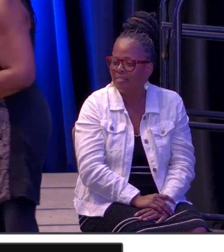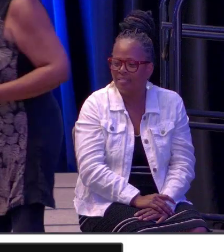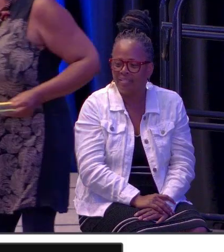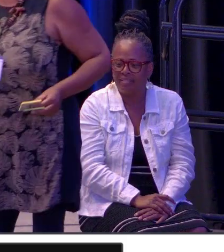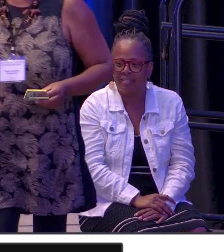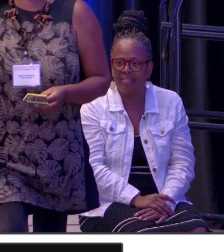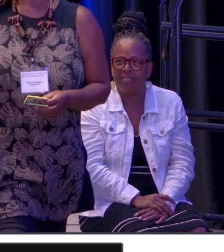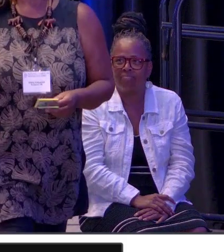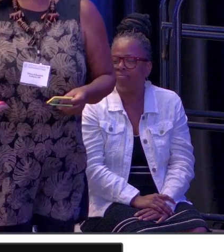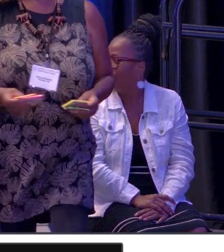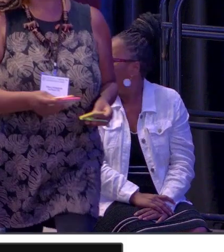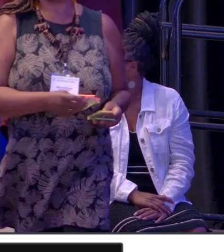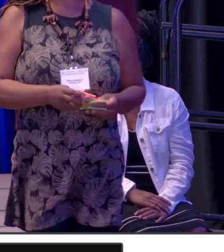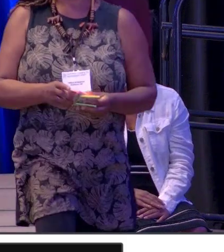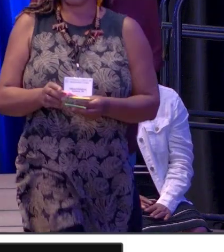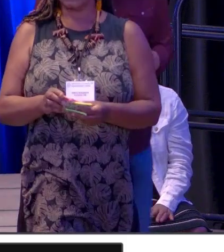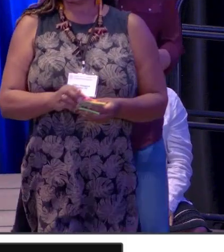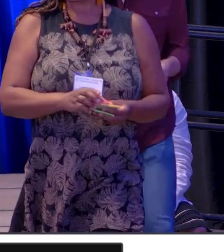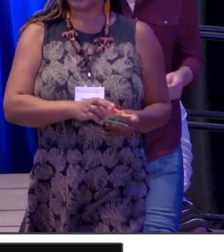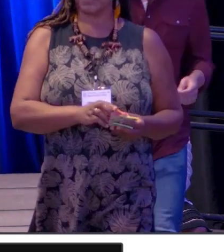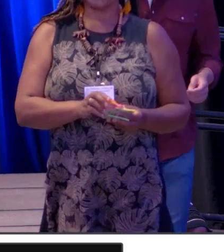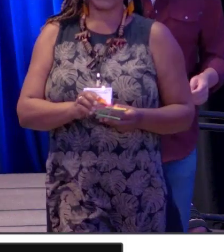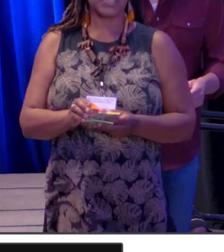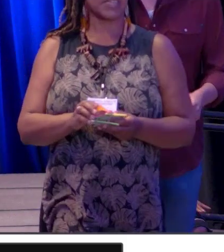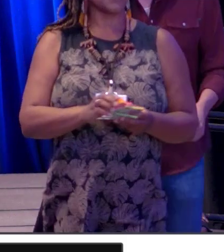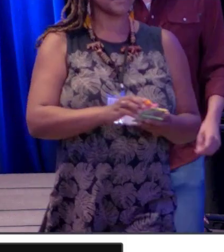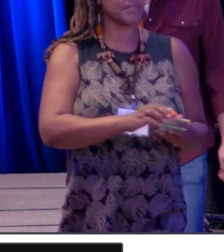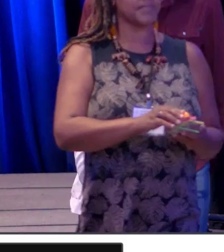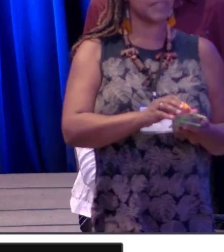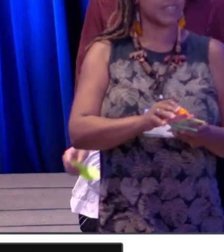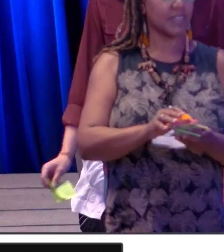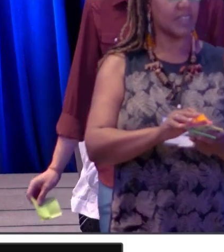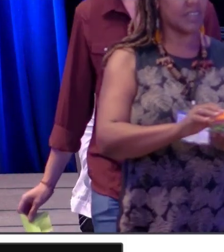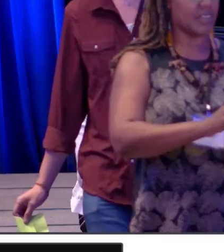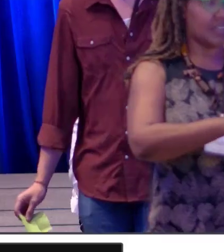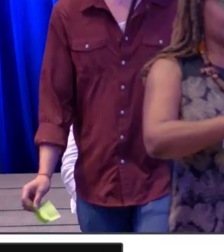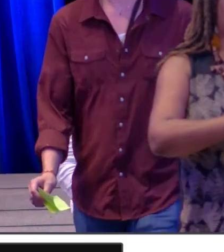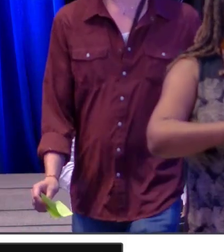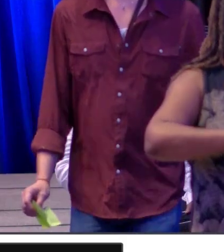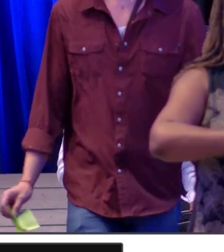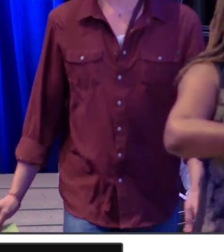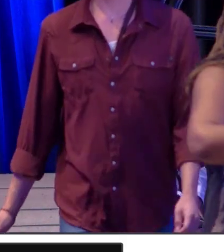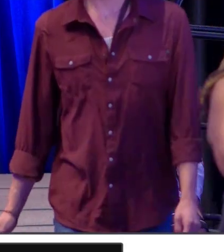do. One color. You're going to take 4 for each person. Yeah.